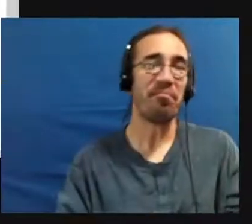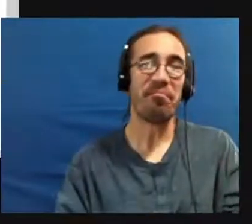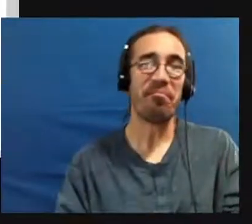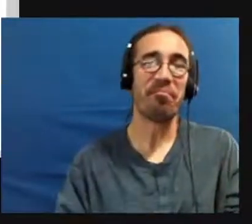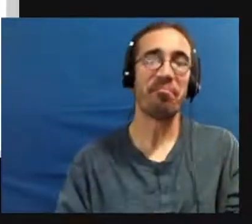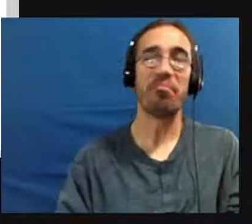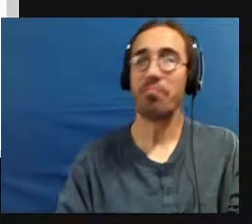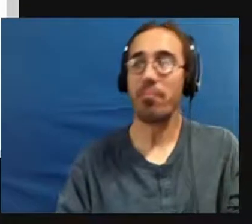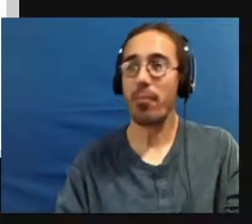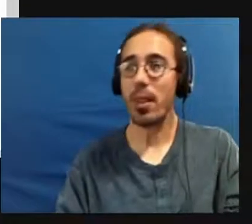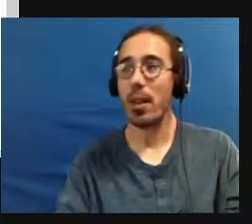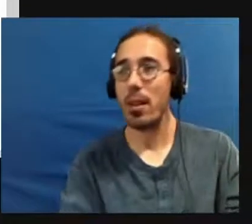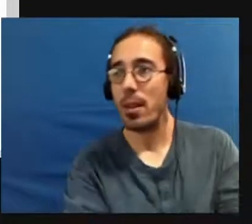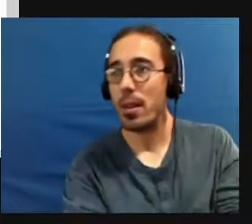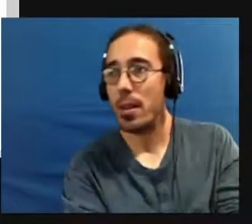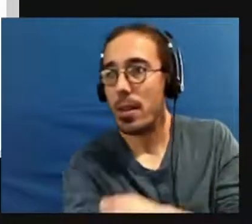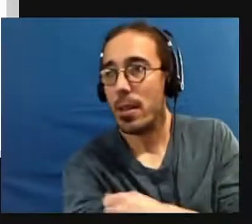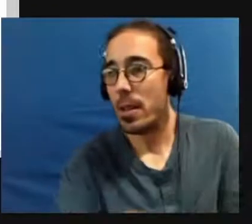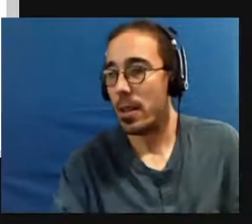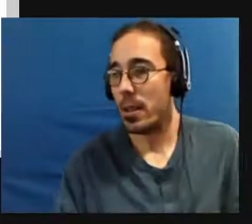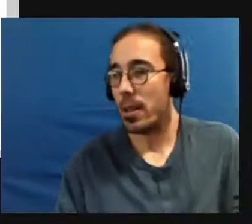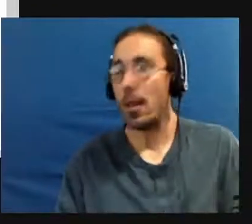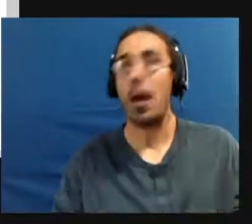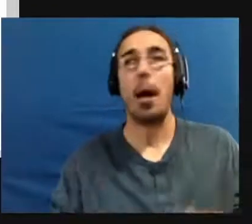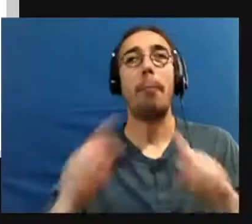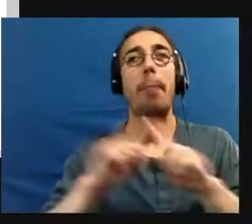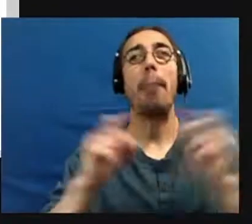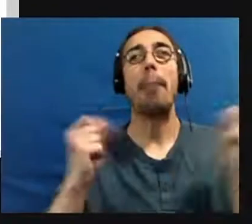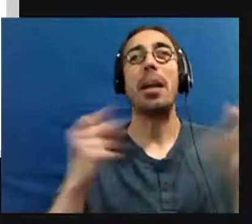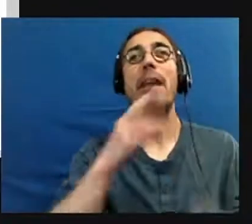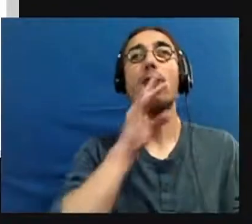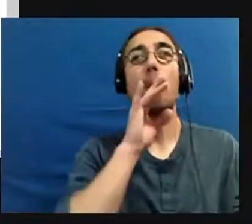But a lot of verbal stimming doesn't have to be about like